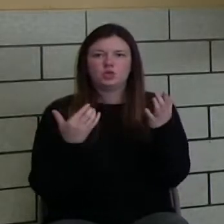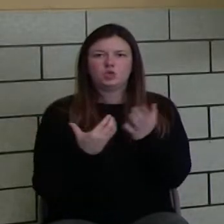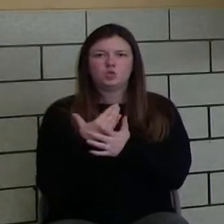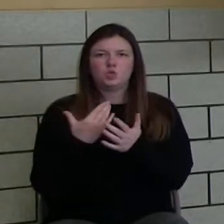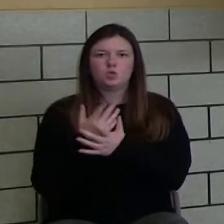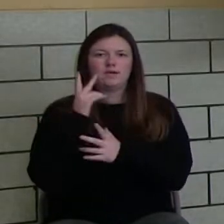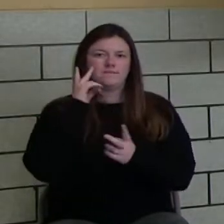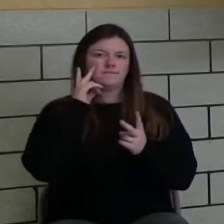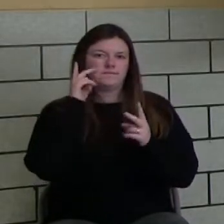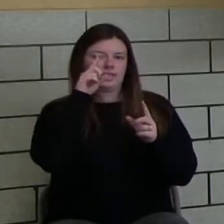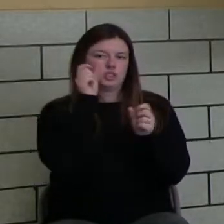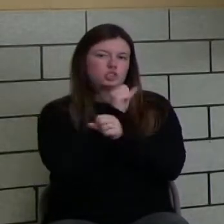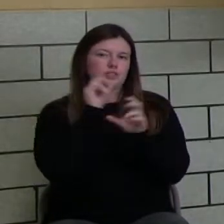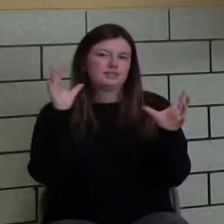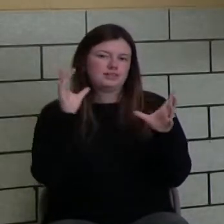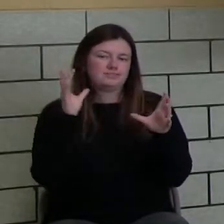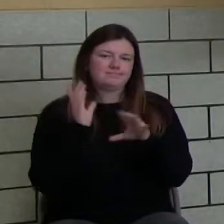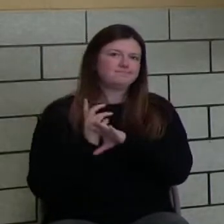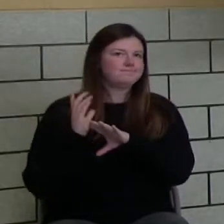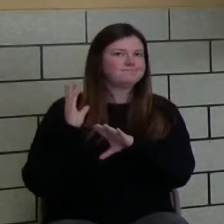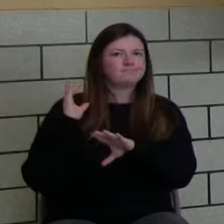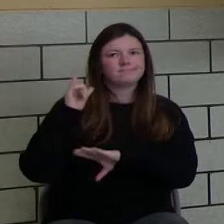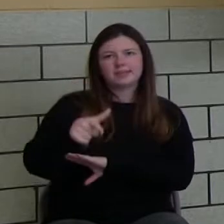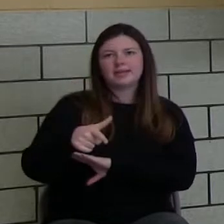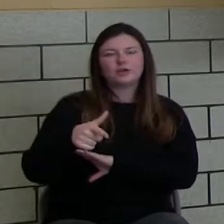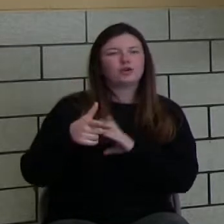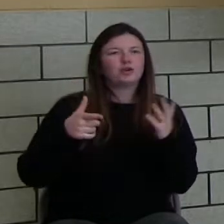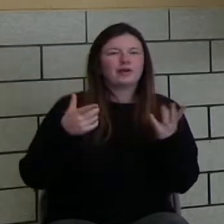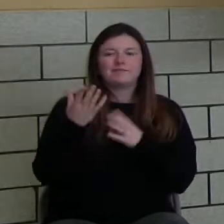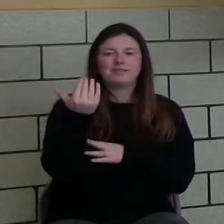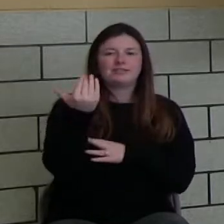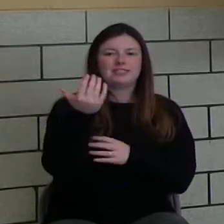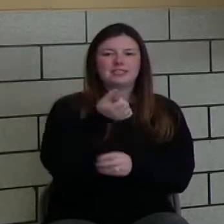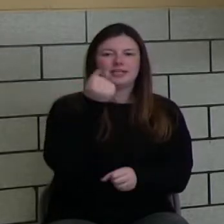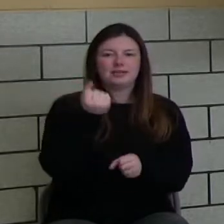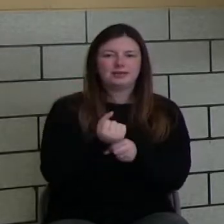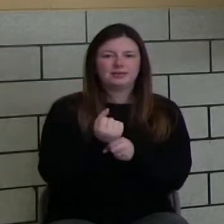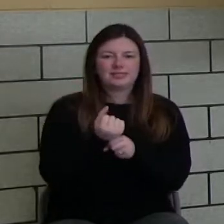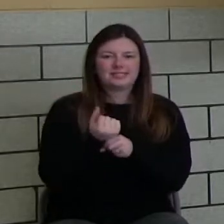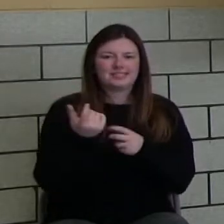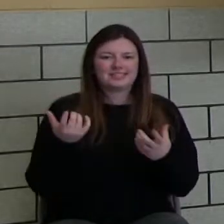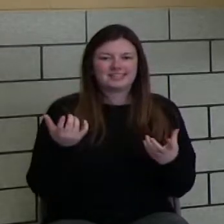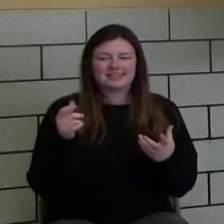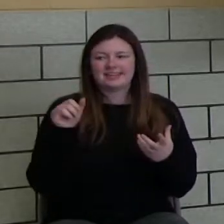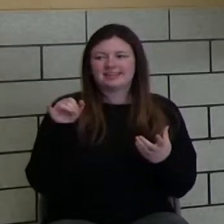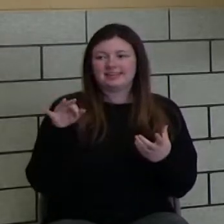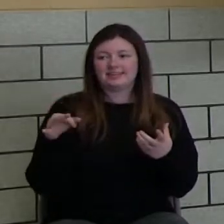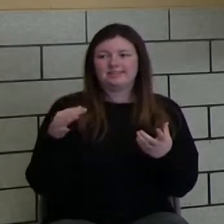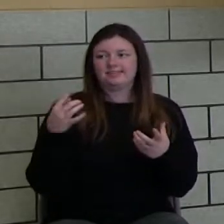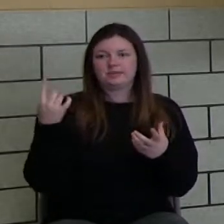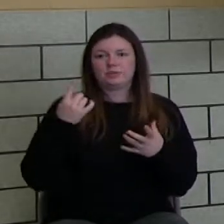know, what if X is really what people love in 15 years? How can that be